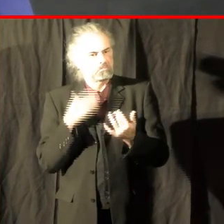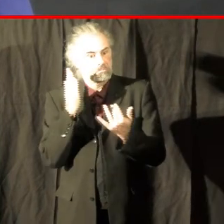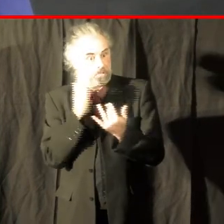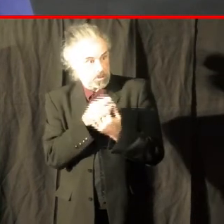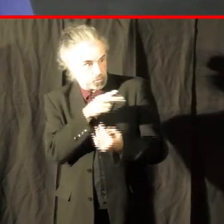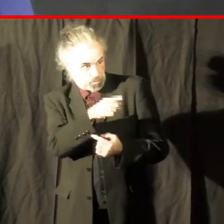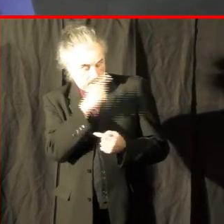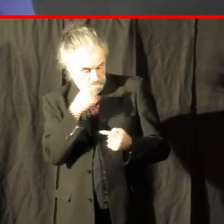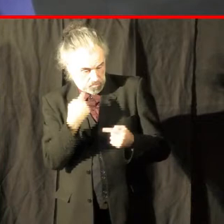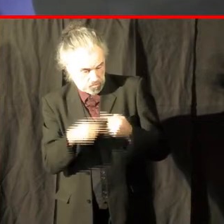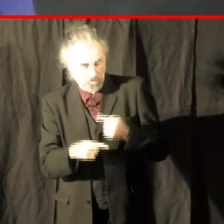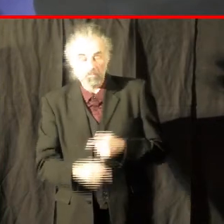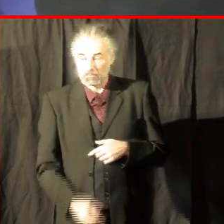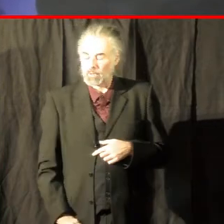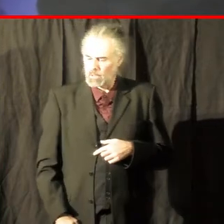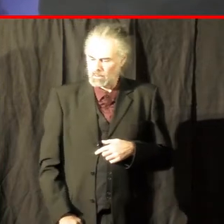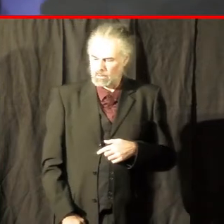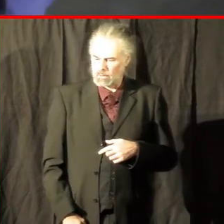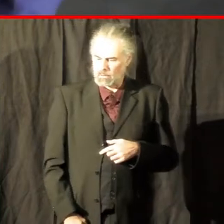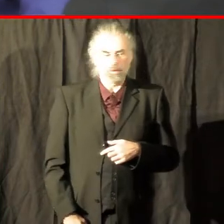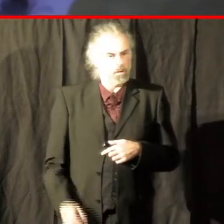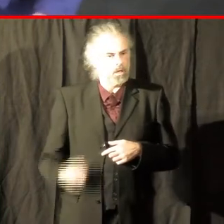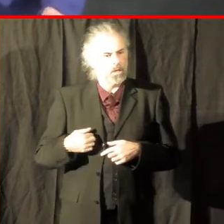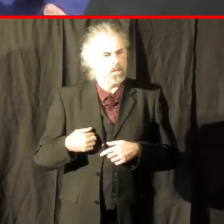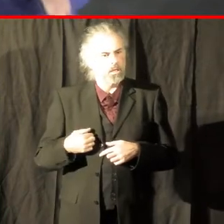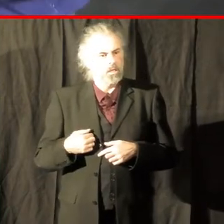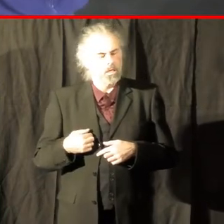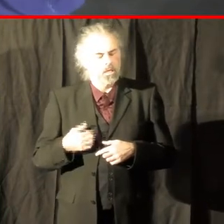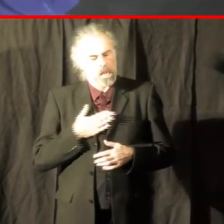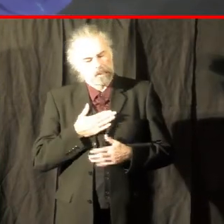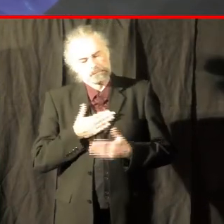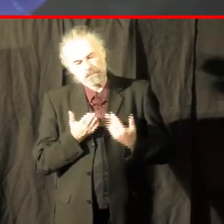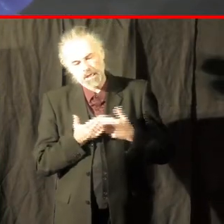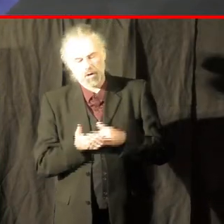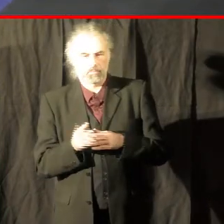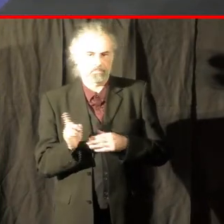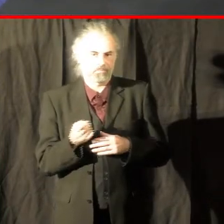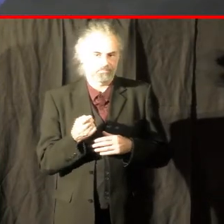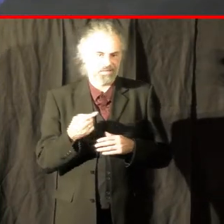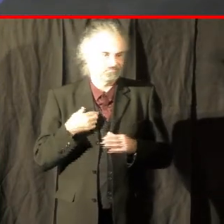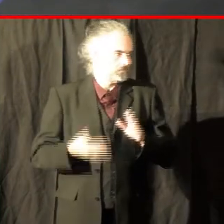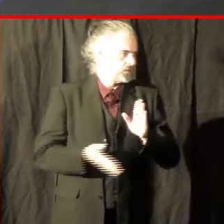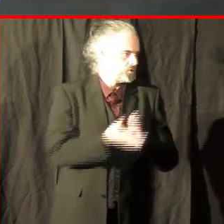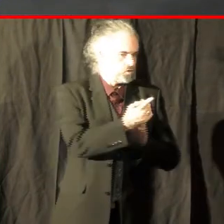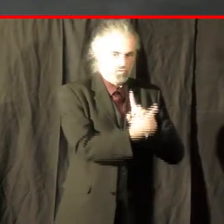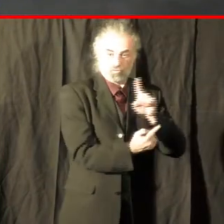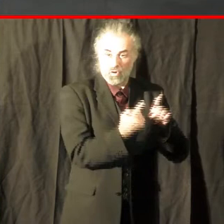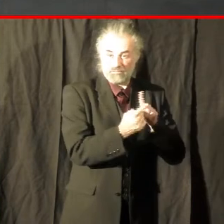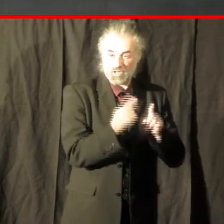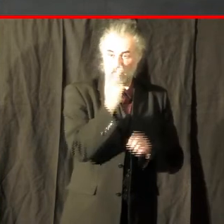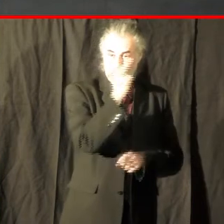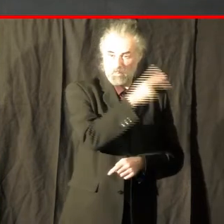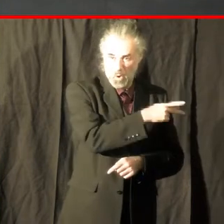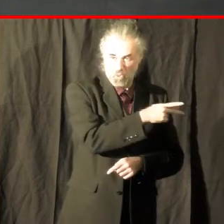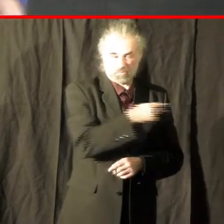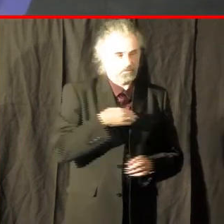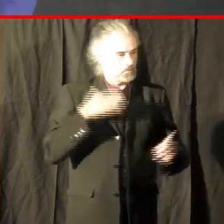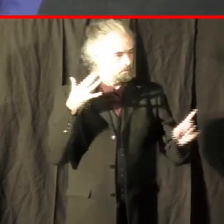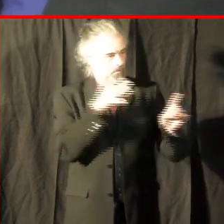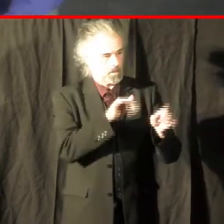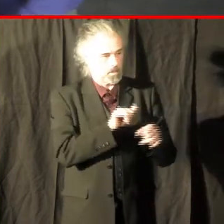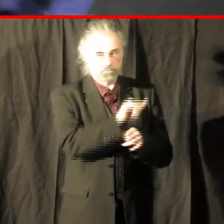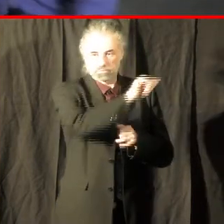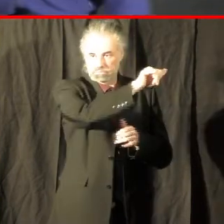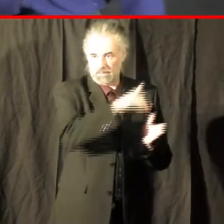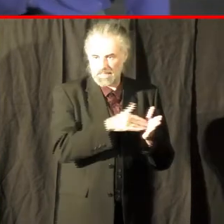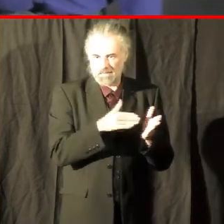approval. Well, I'd love to help, but I'm actually off to a conference in Perth, so I'm heading straight to the airport. But don't